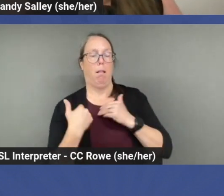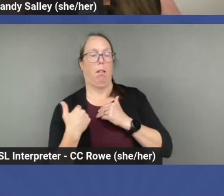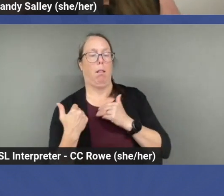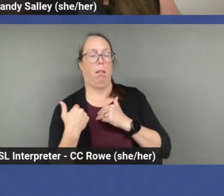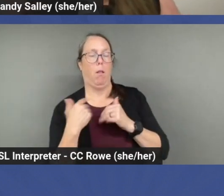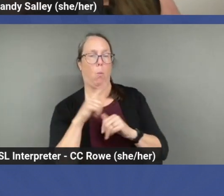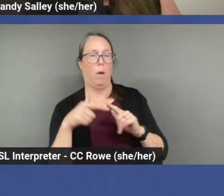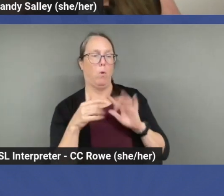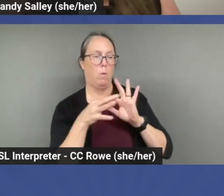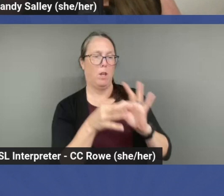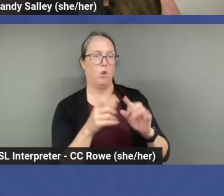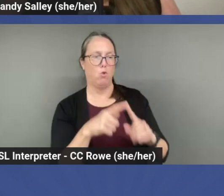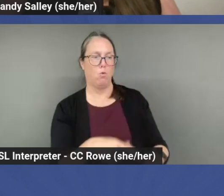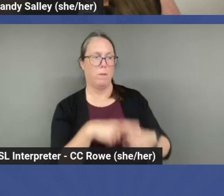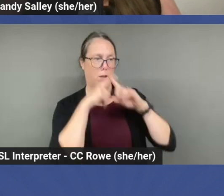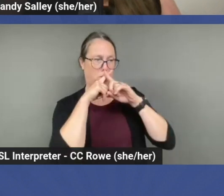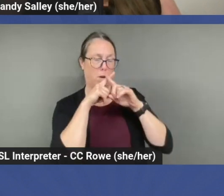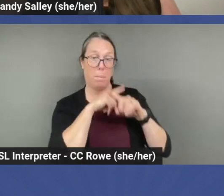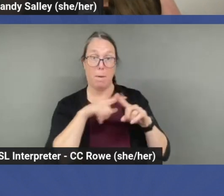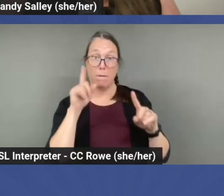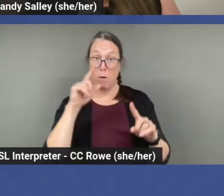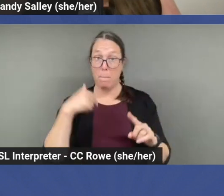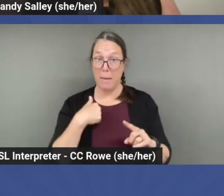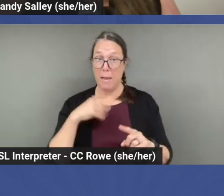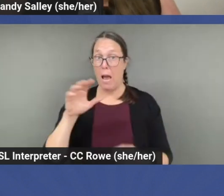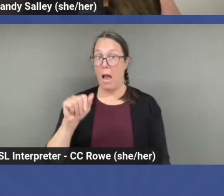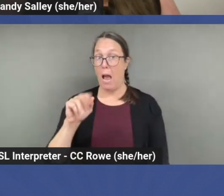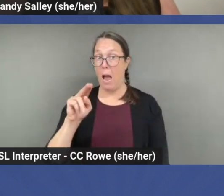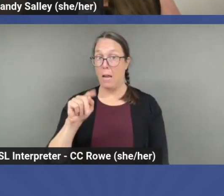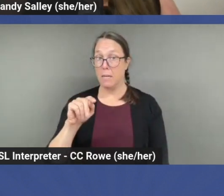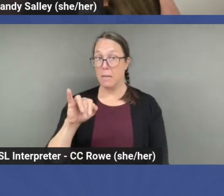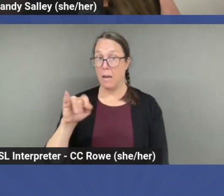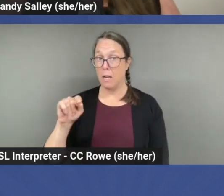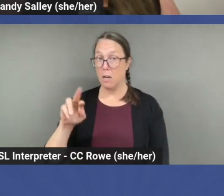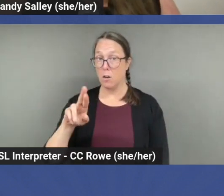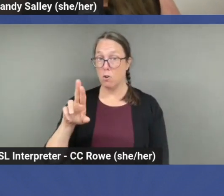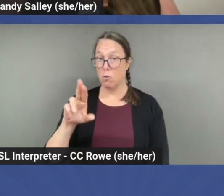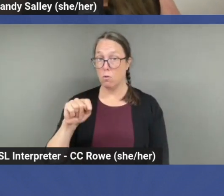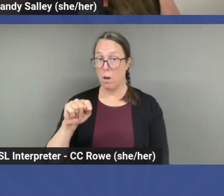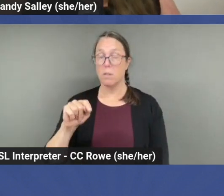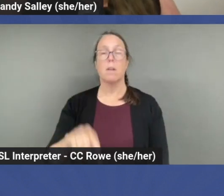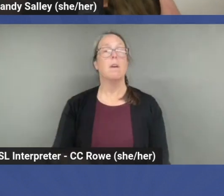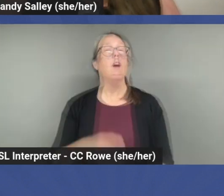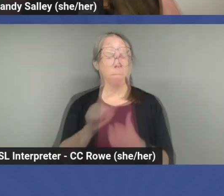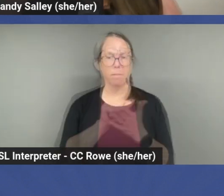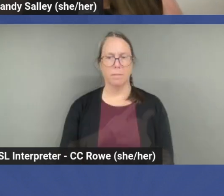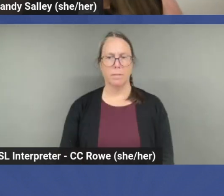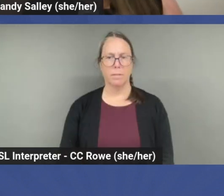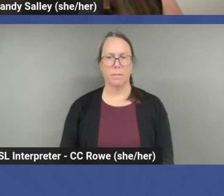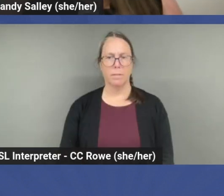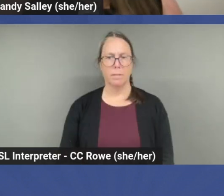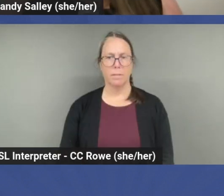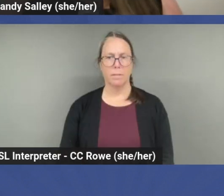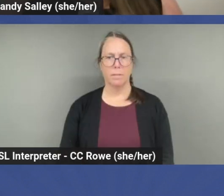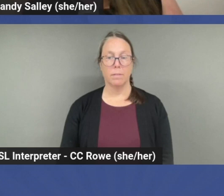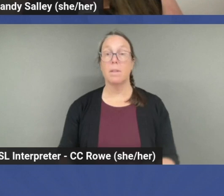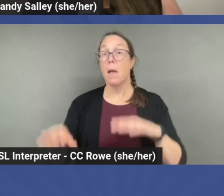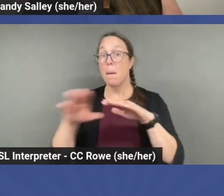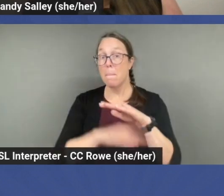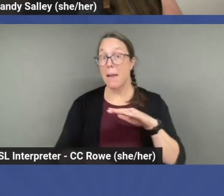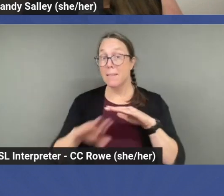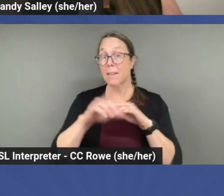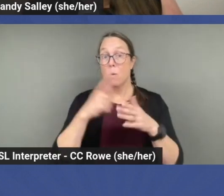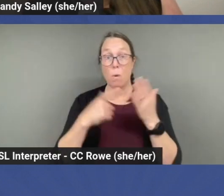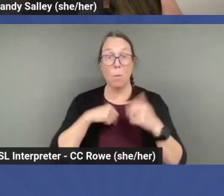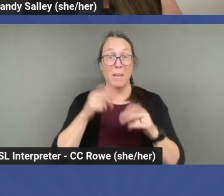I think that for me, it's antitrust, it's laws that protect people's digital privacy. I mean, we're talking about, basically, we are seeing a